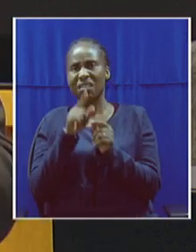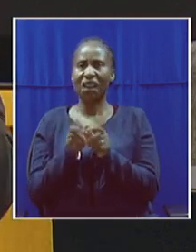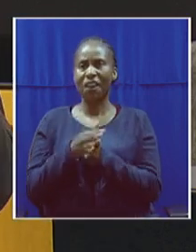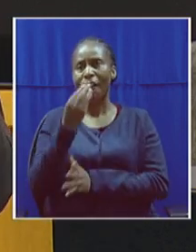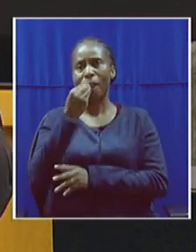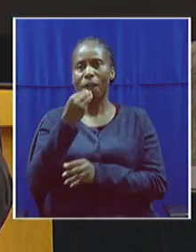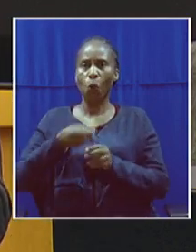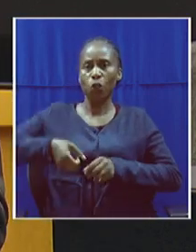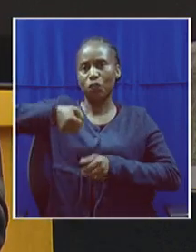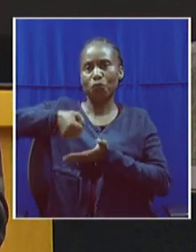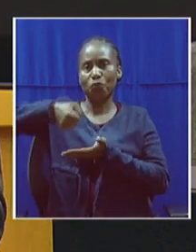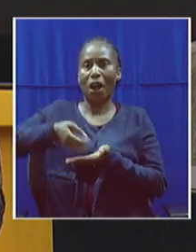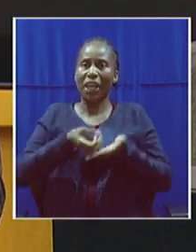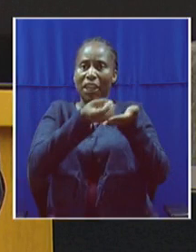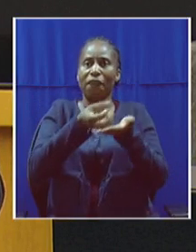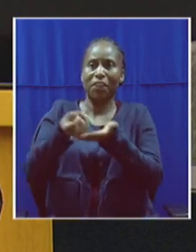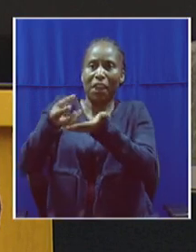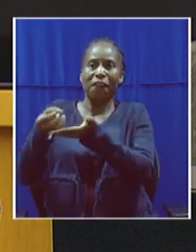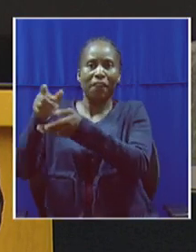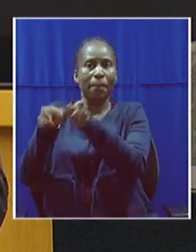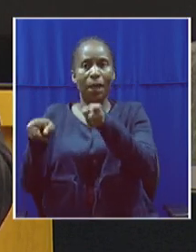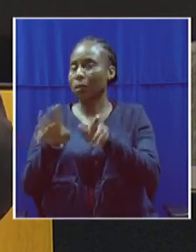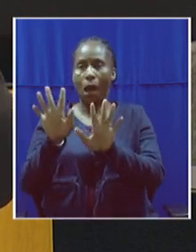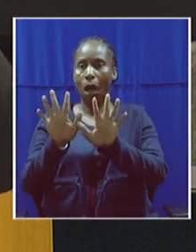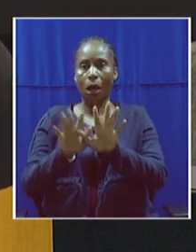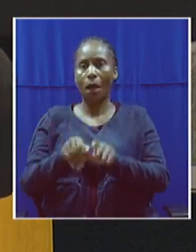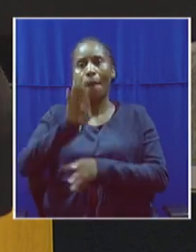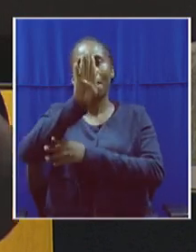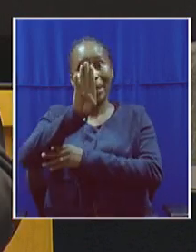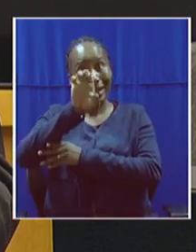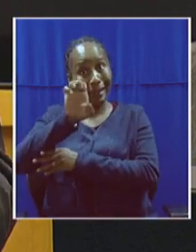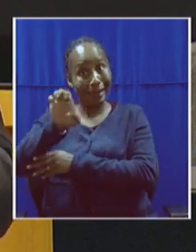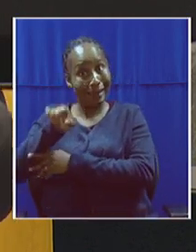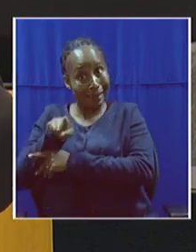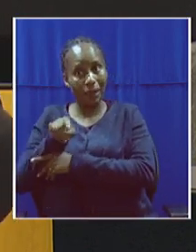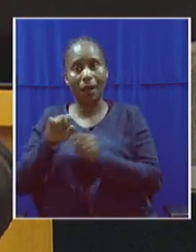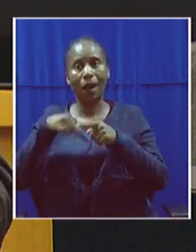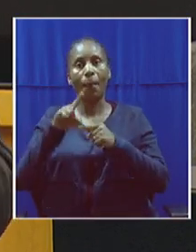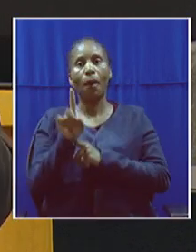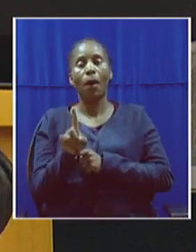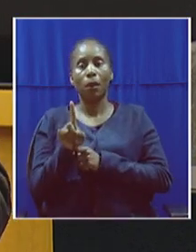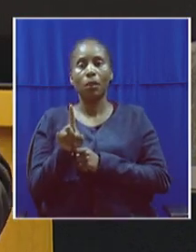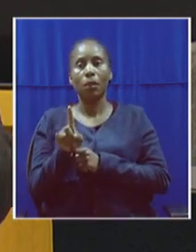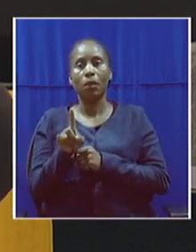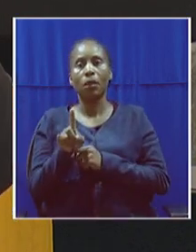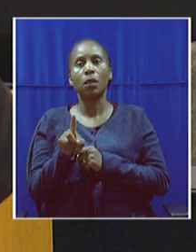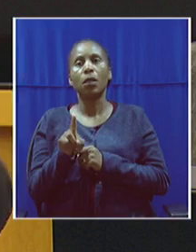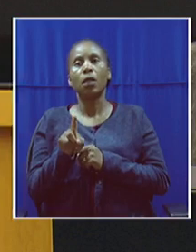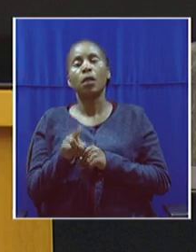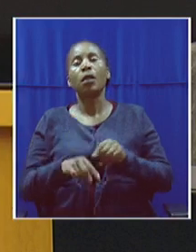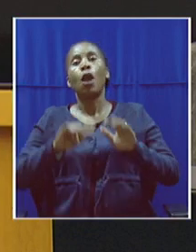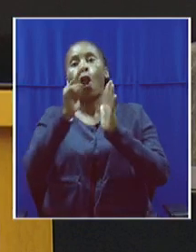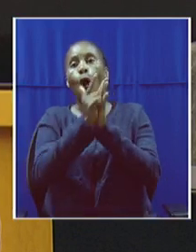Parcels be is a is about developing black capitalist in a